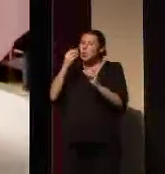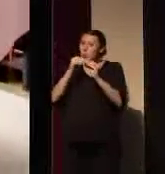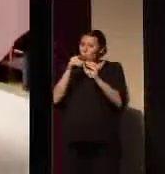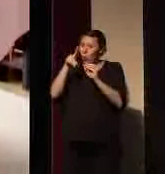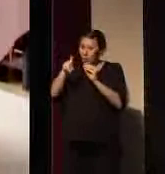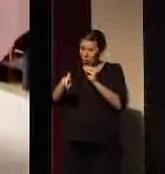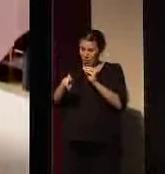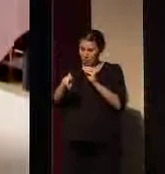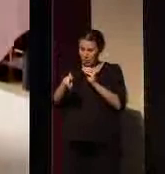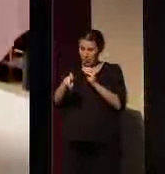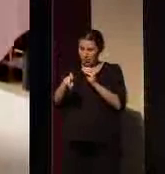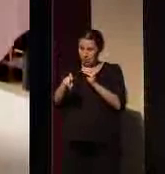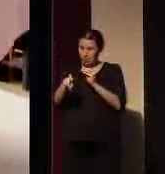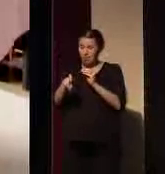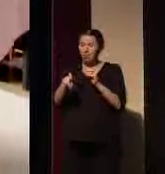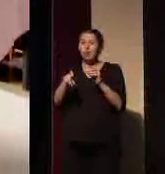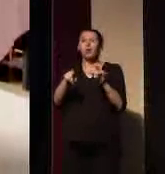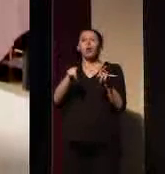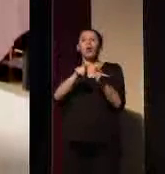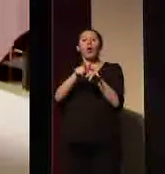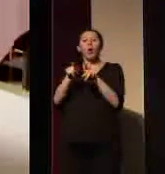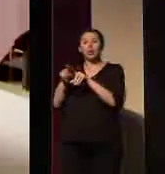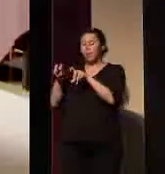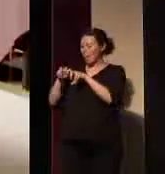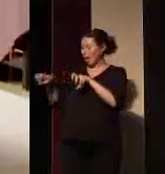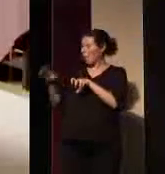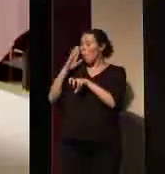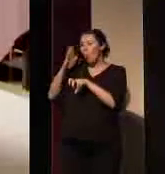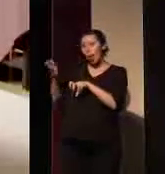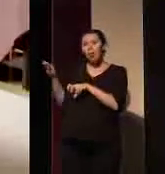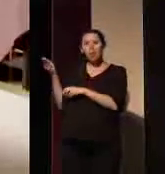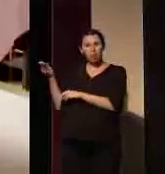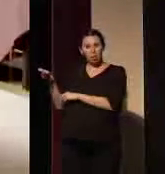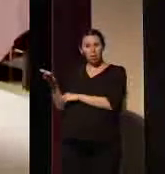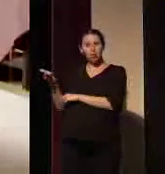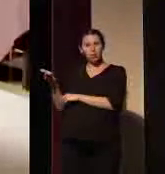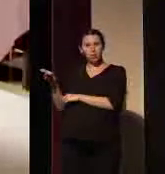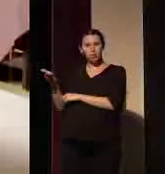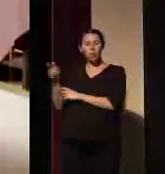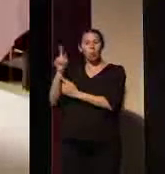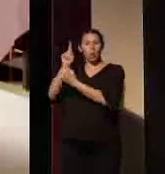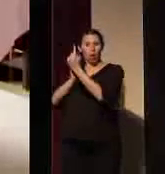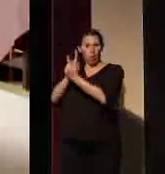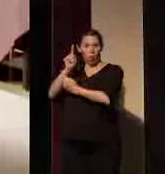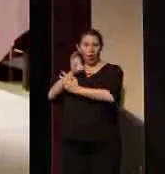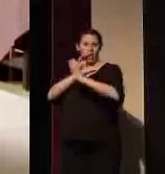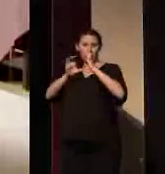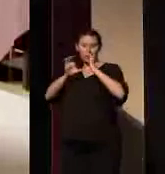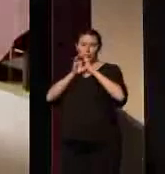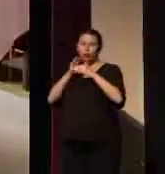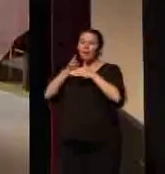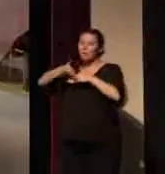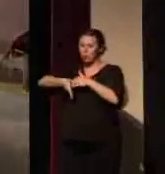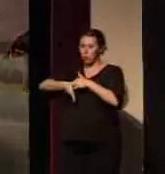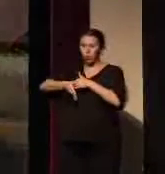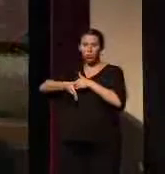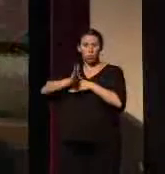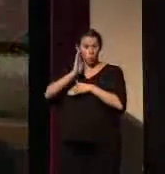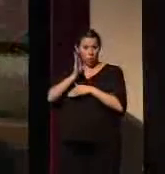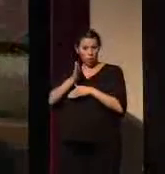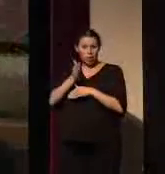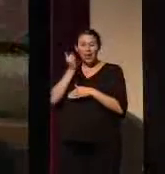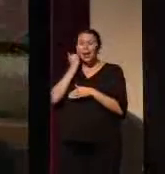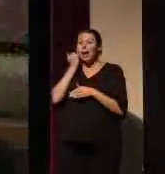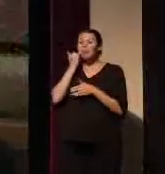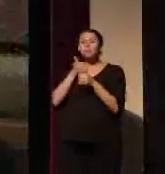questions, and we'll also have the panelists available for one-on-one conversations afterwards. If you have been